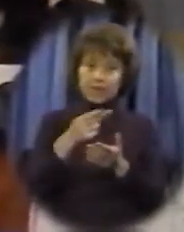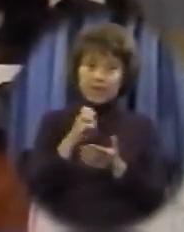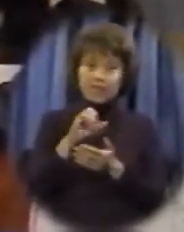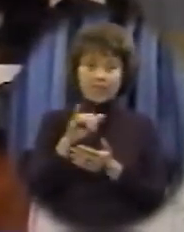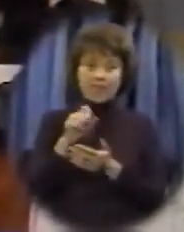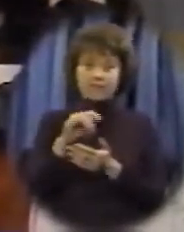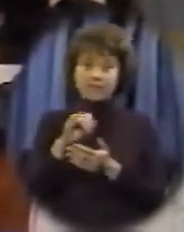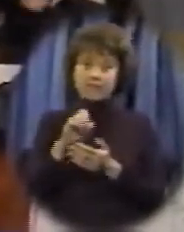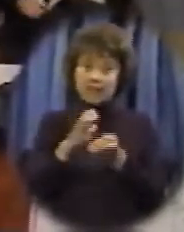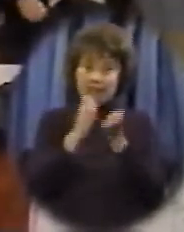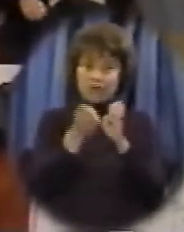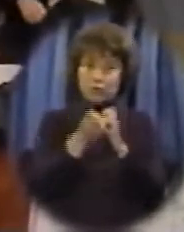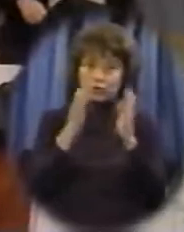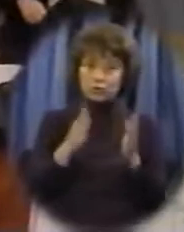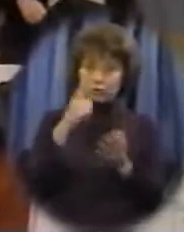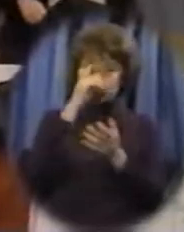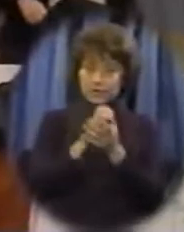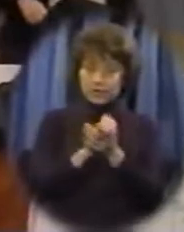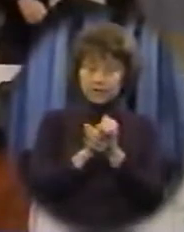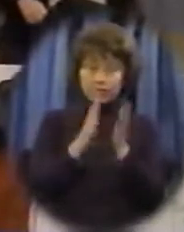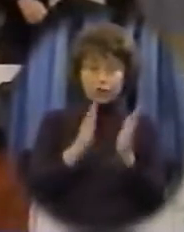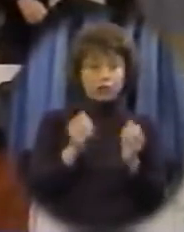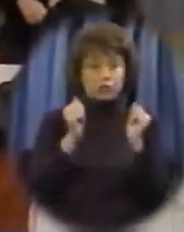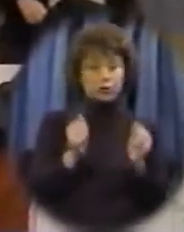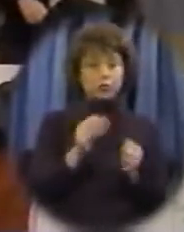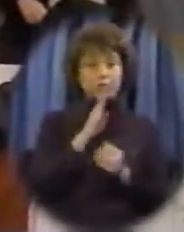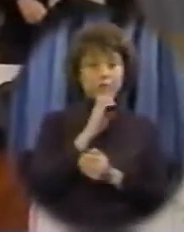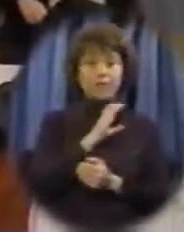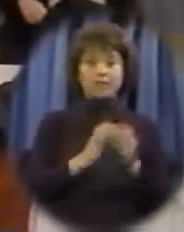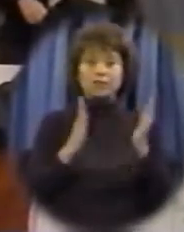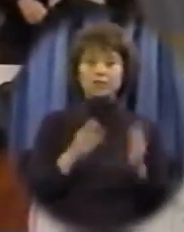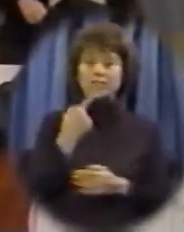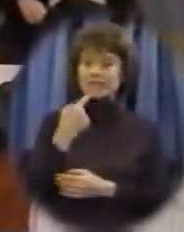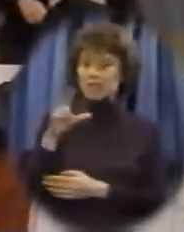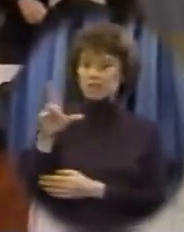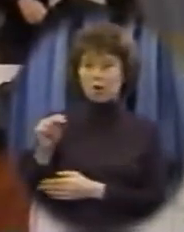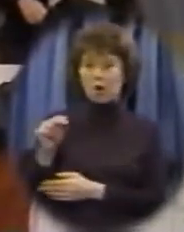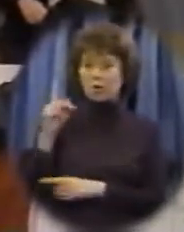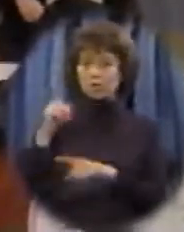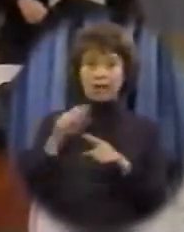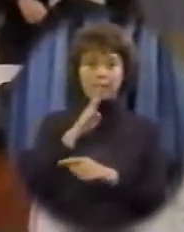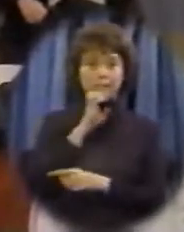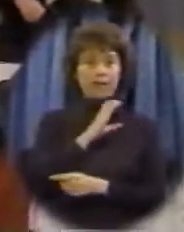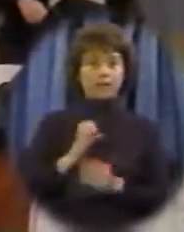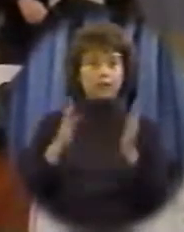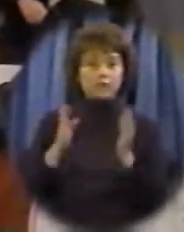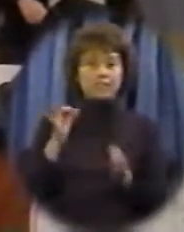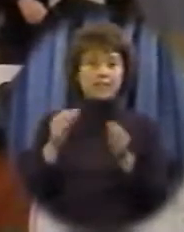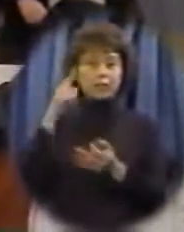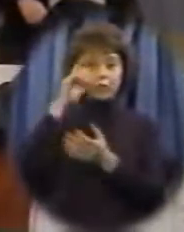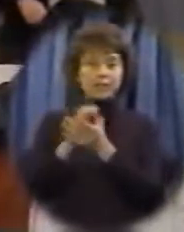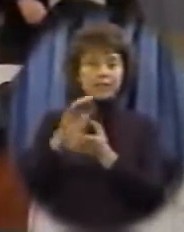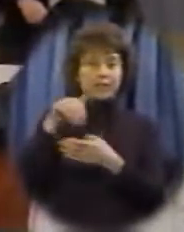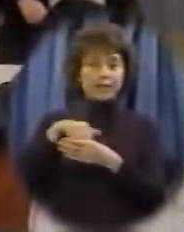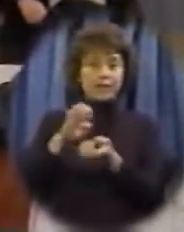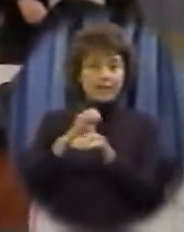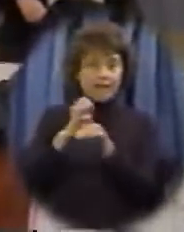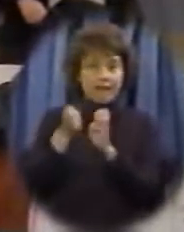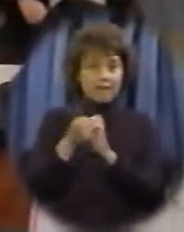could be a Christian? He said, absolutely not. It's absolutely impossible. He said, the fact of the matter is, any man who is